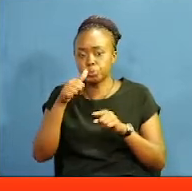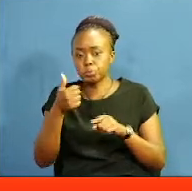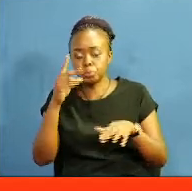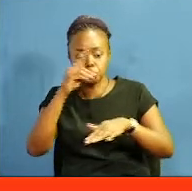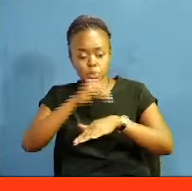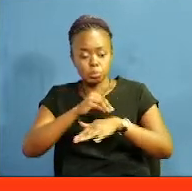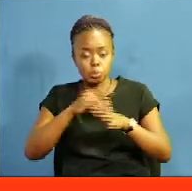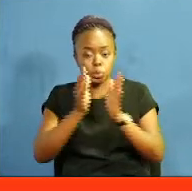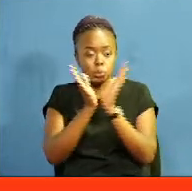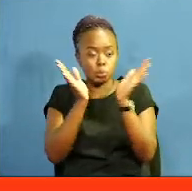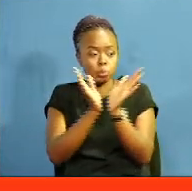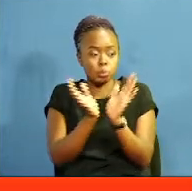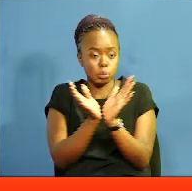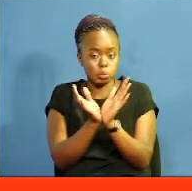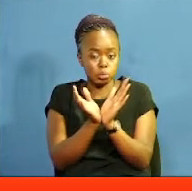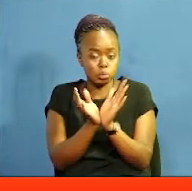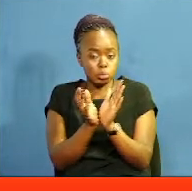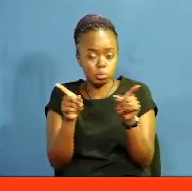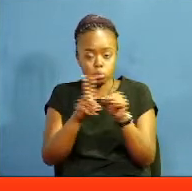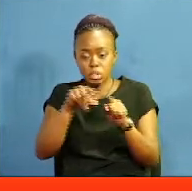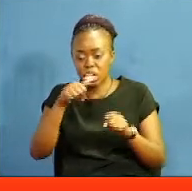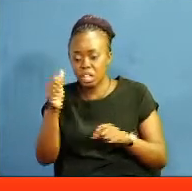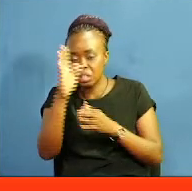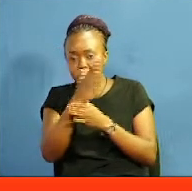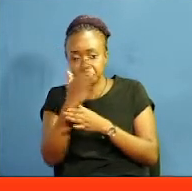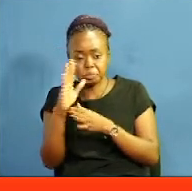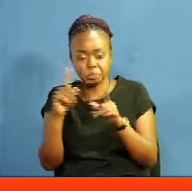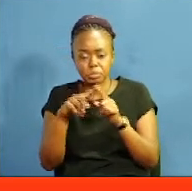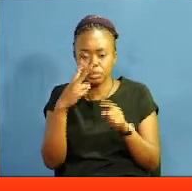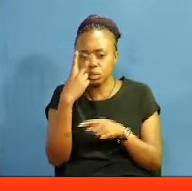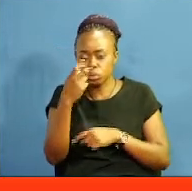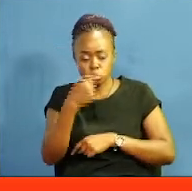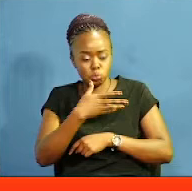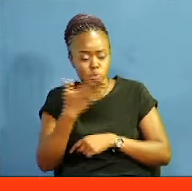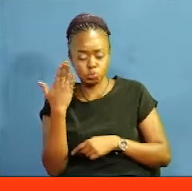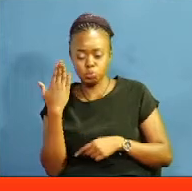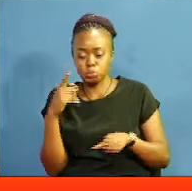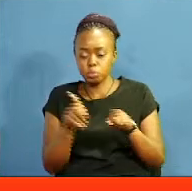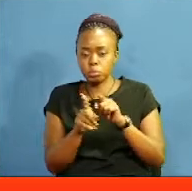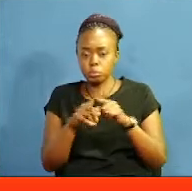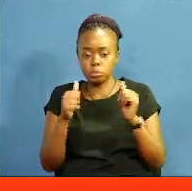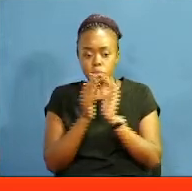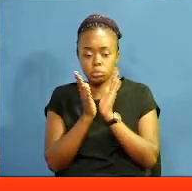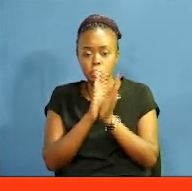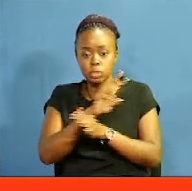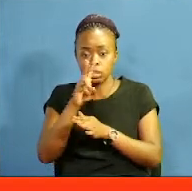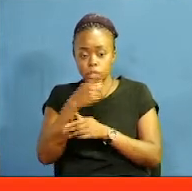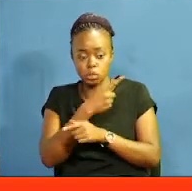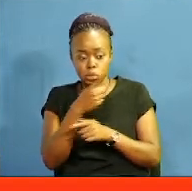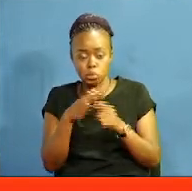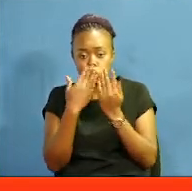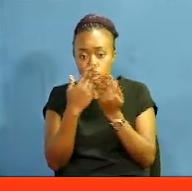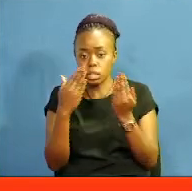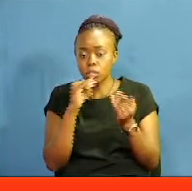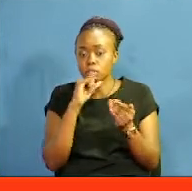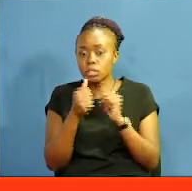the other day, he launched his campaign. Kalonzo Musyoka, like 2 months ago, he also launched his campaign. Looking at this